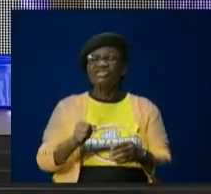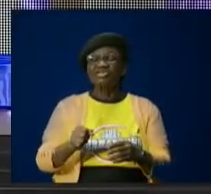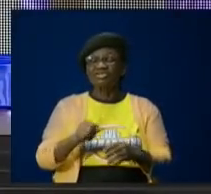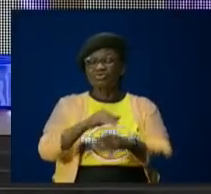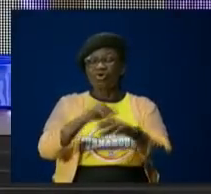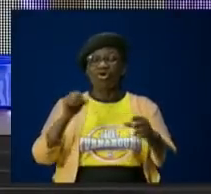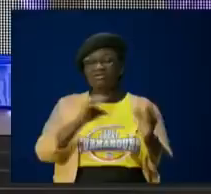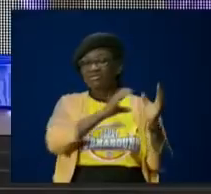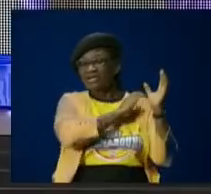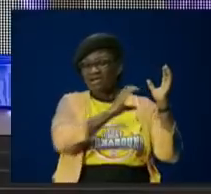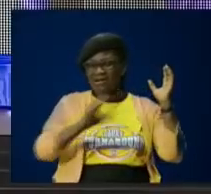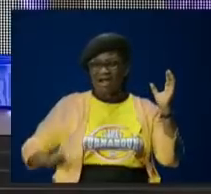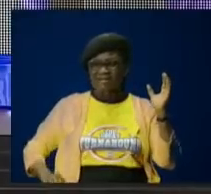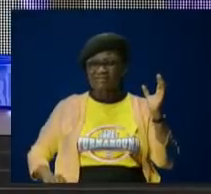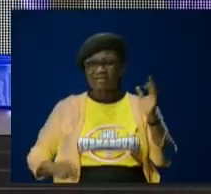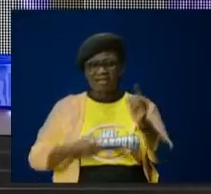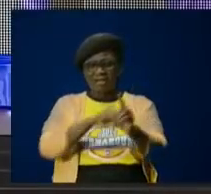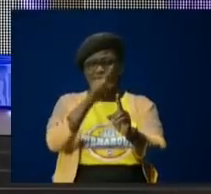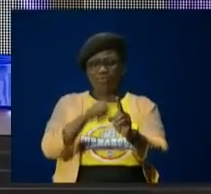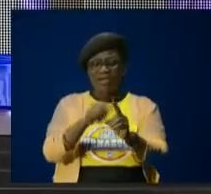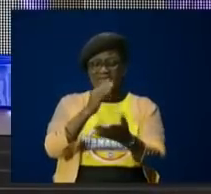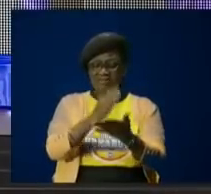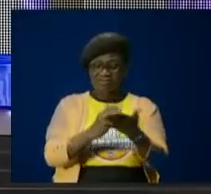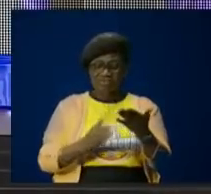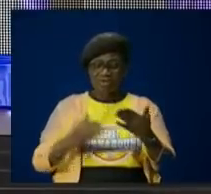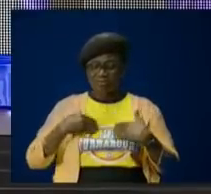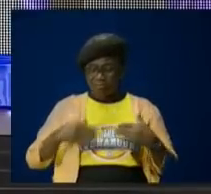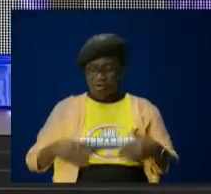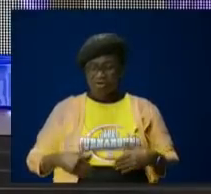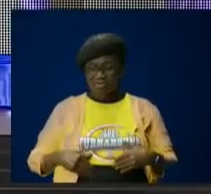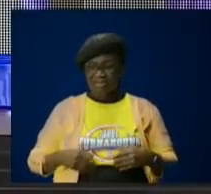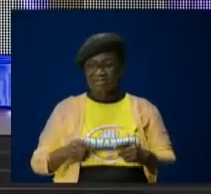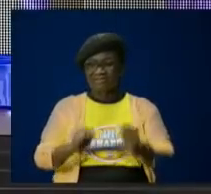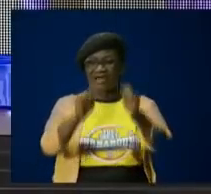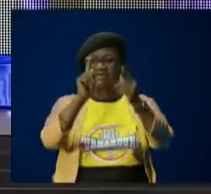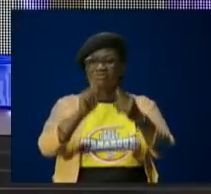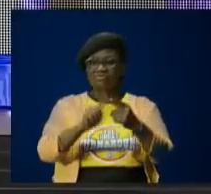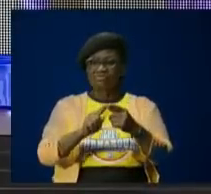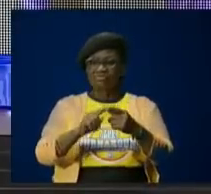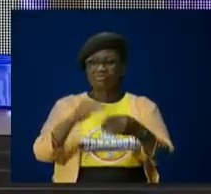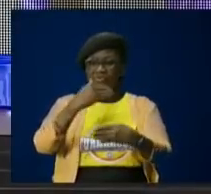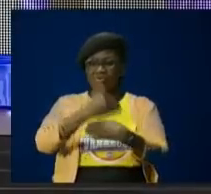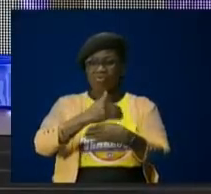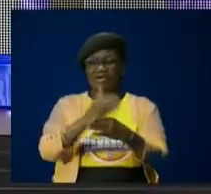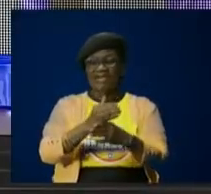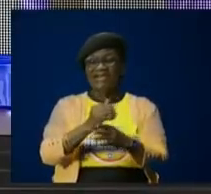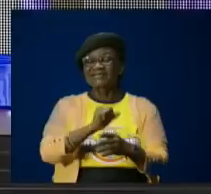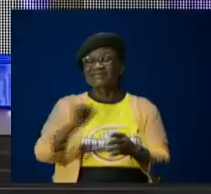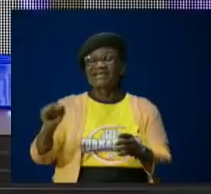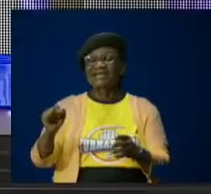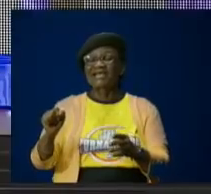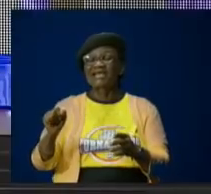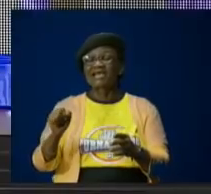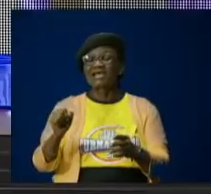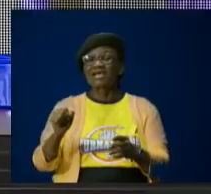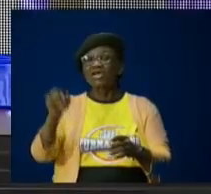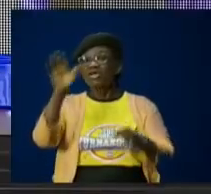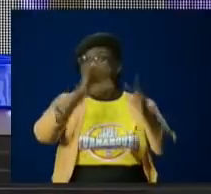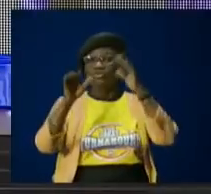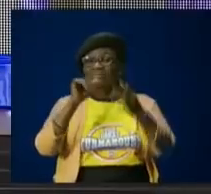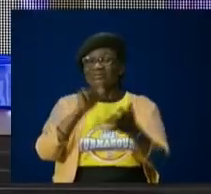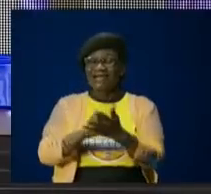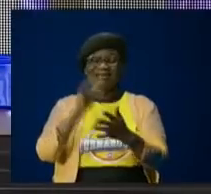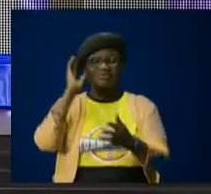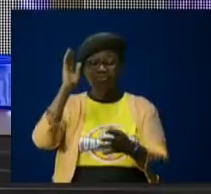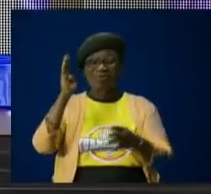When somebody tries to create a storm that will stand before you and your